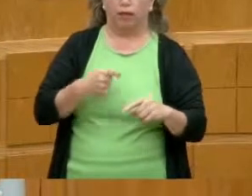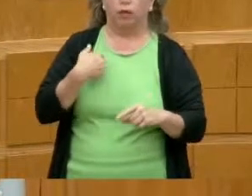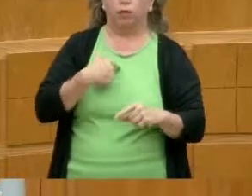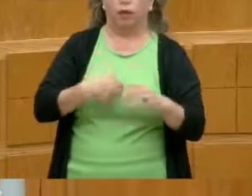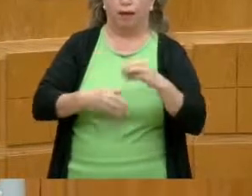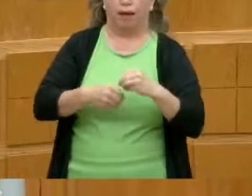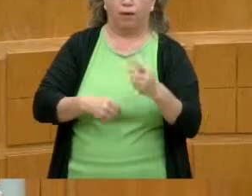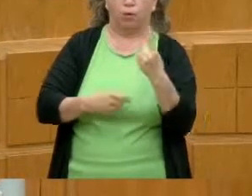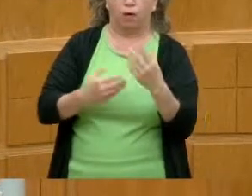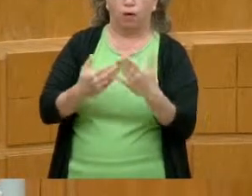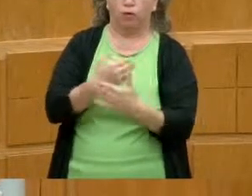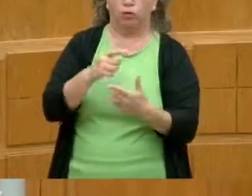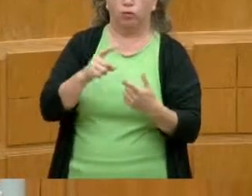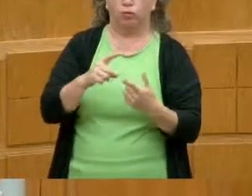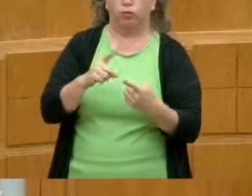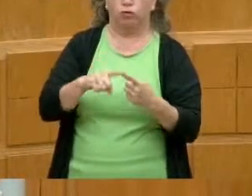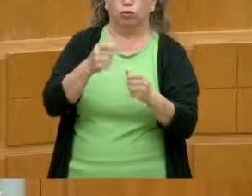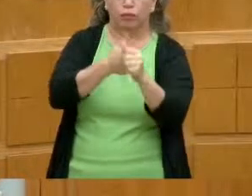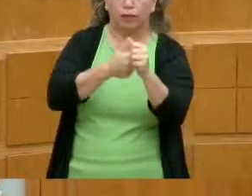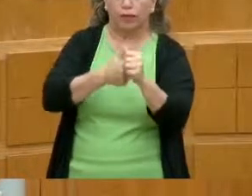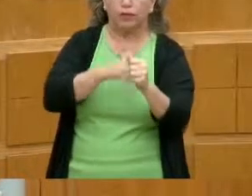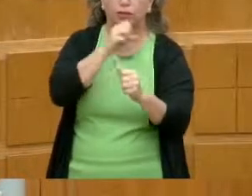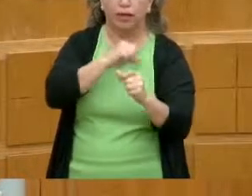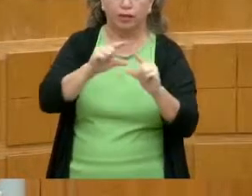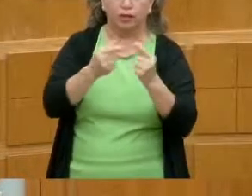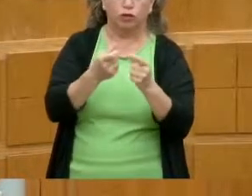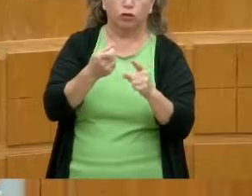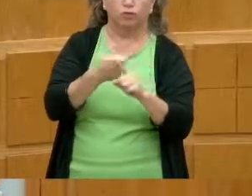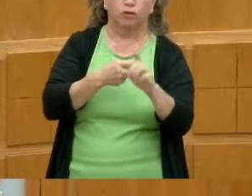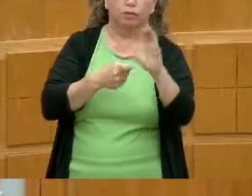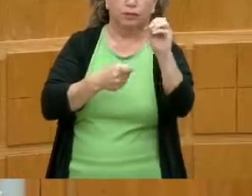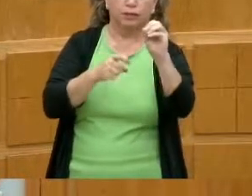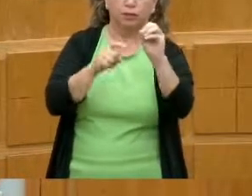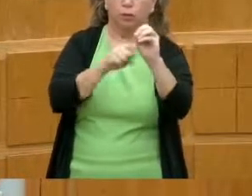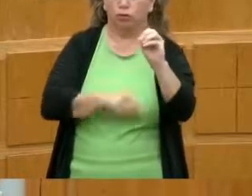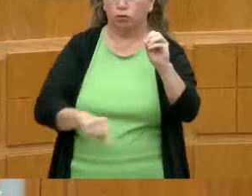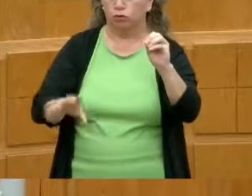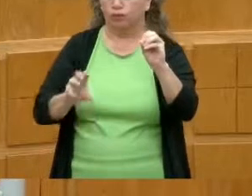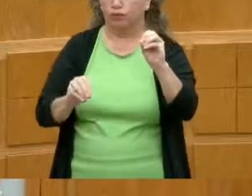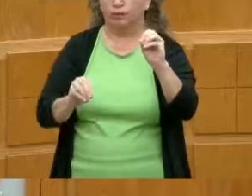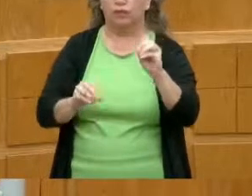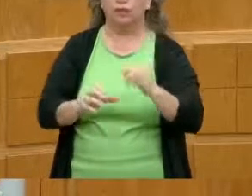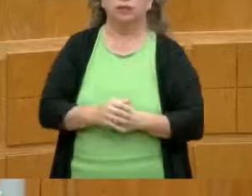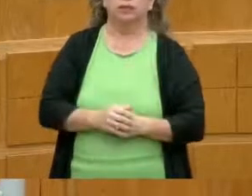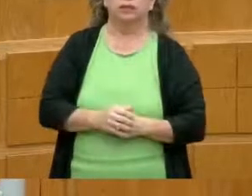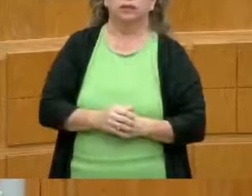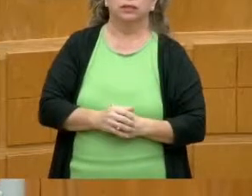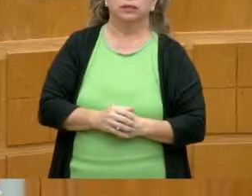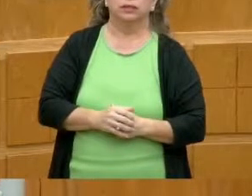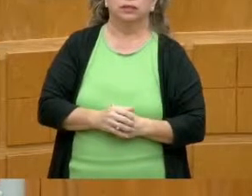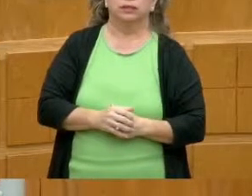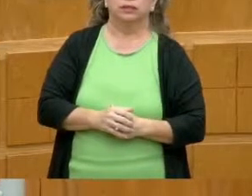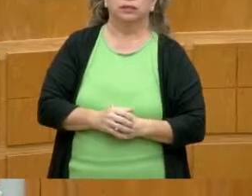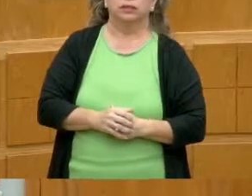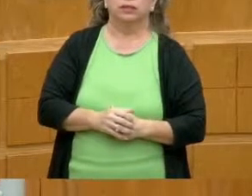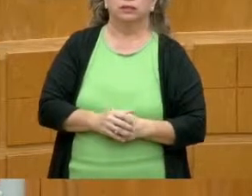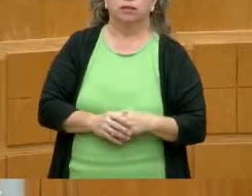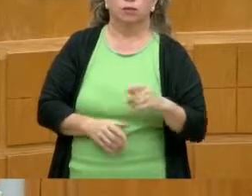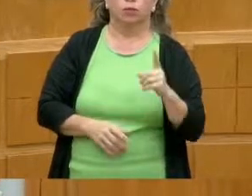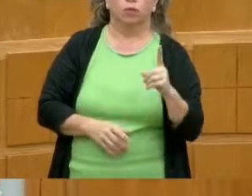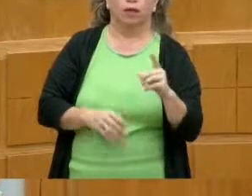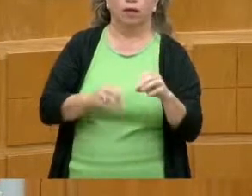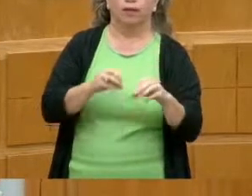50, and so we had 3 in the 30 to 39, 2 in the 40 to 49, and then 1 in the 60